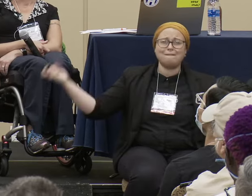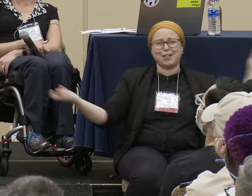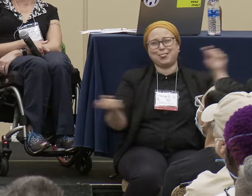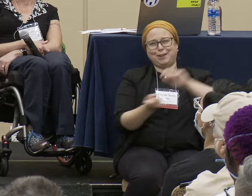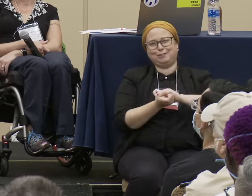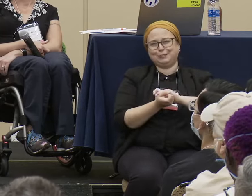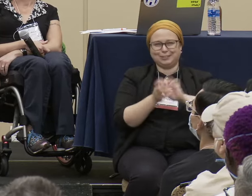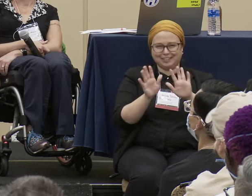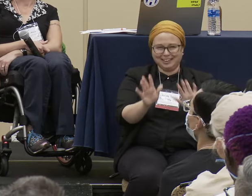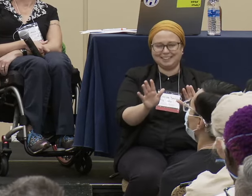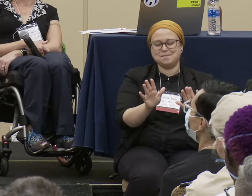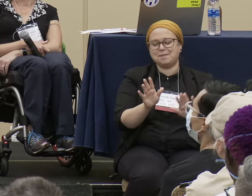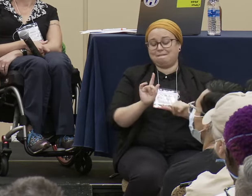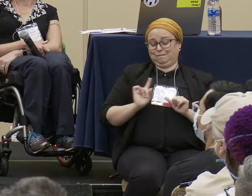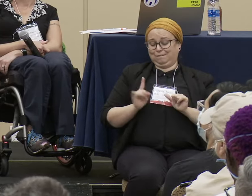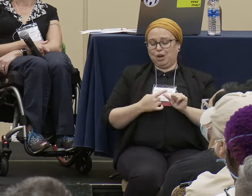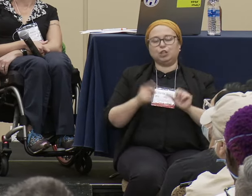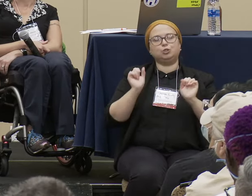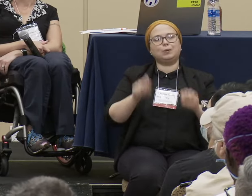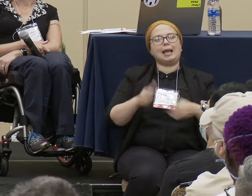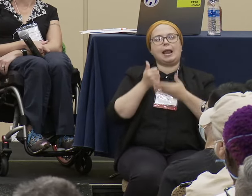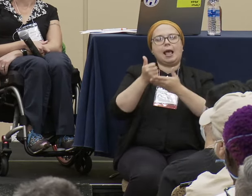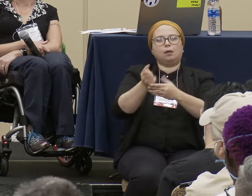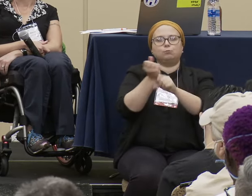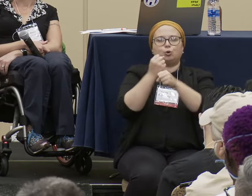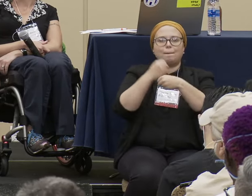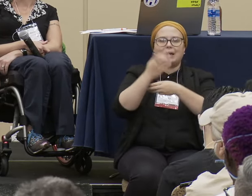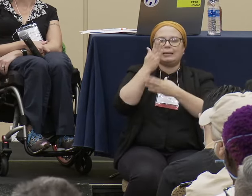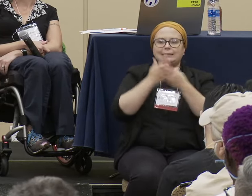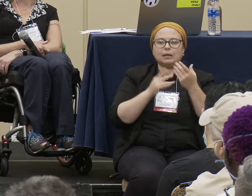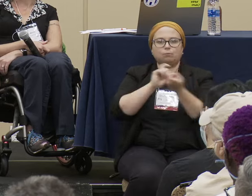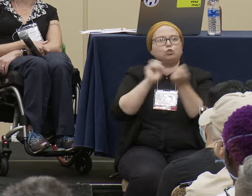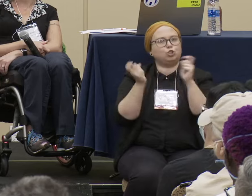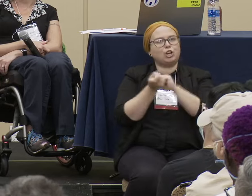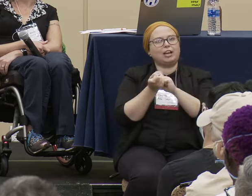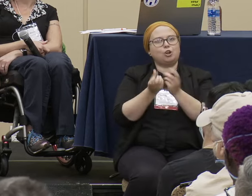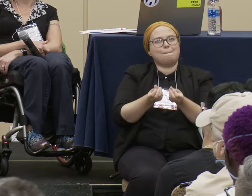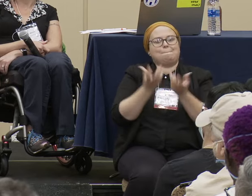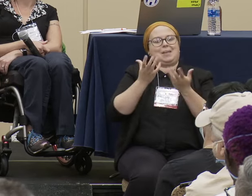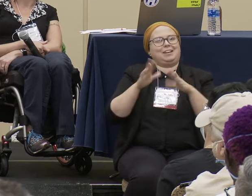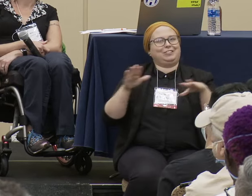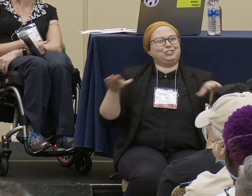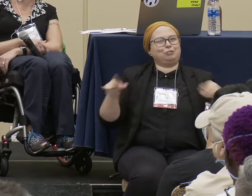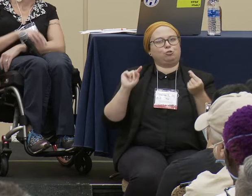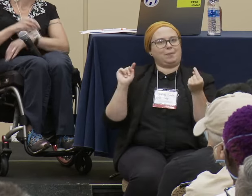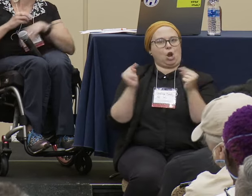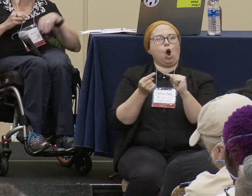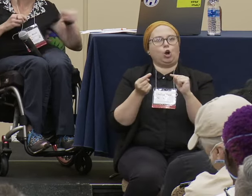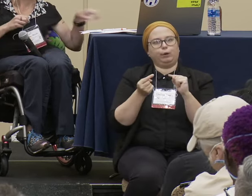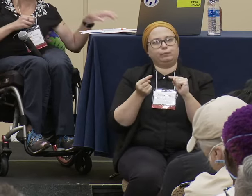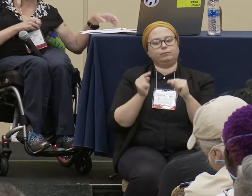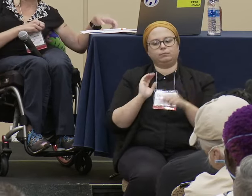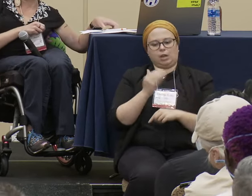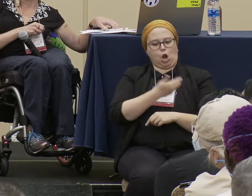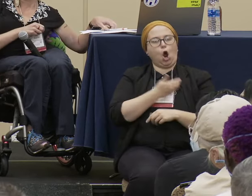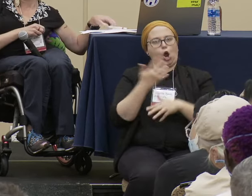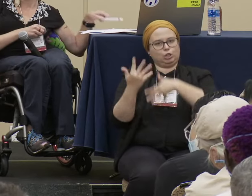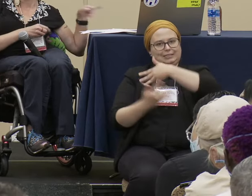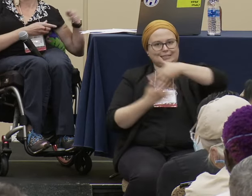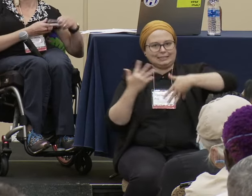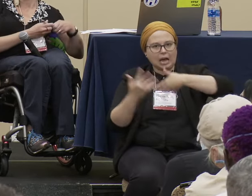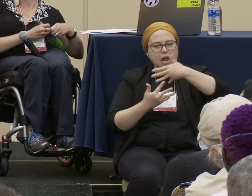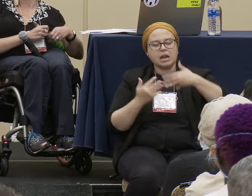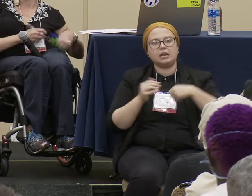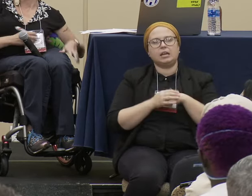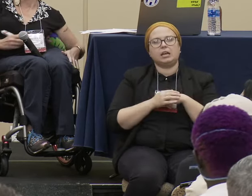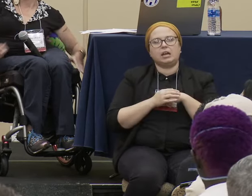that can help to make some kind of change? Because a lot of children are being harmed in our society. They're and being